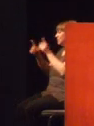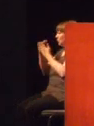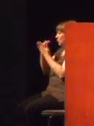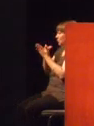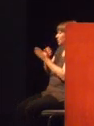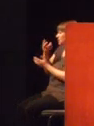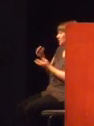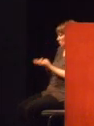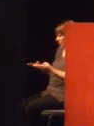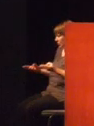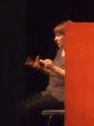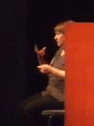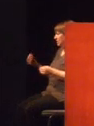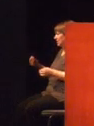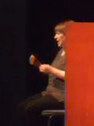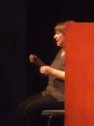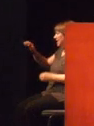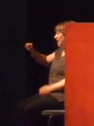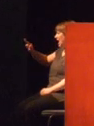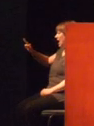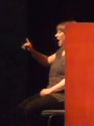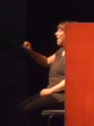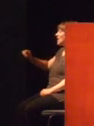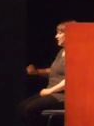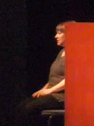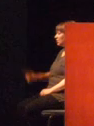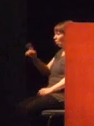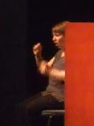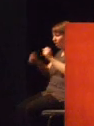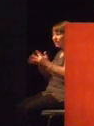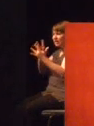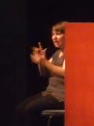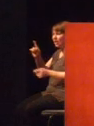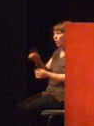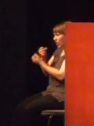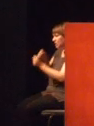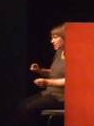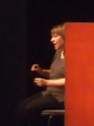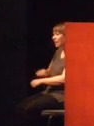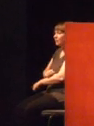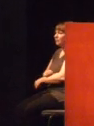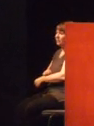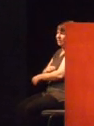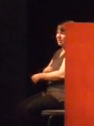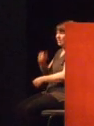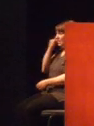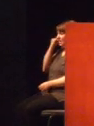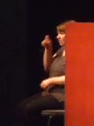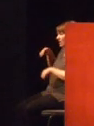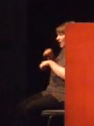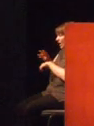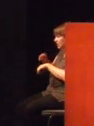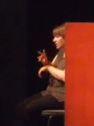that are available to our community of students, where they can connect, where there's safe spaces, if they need